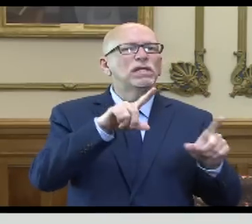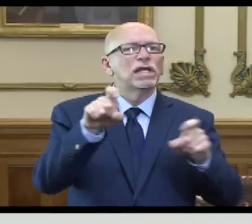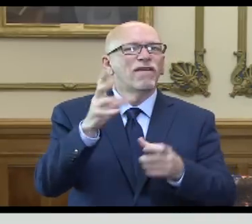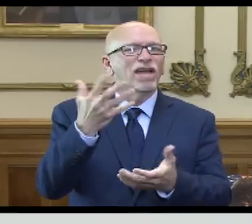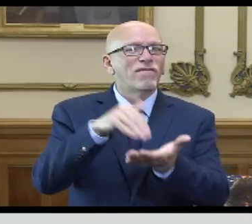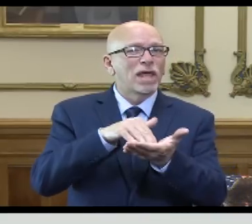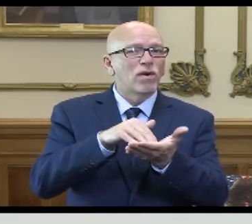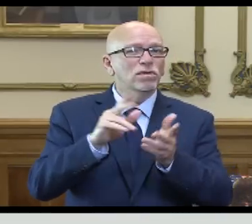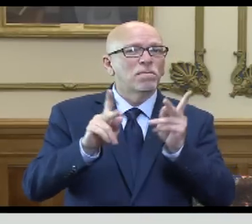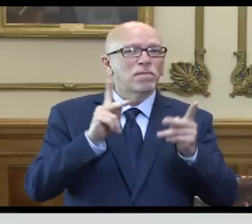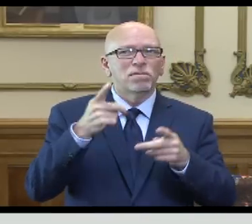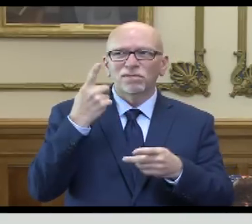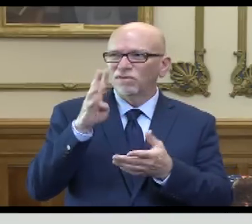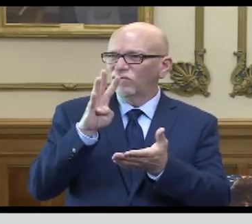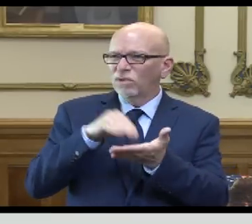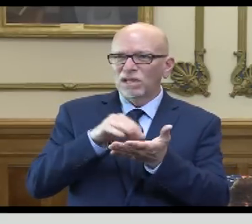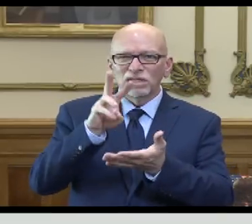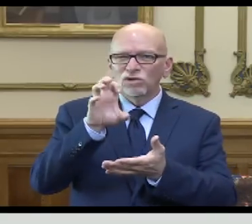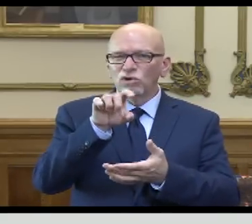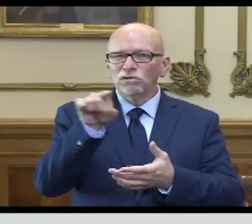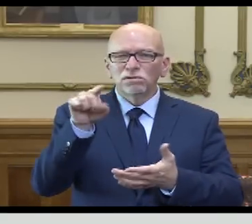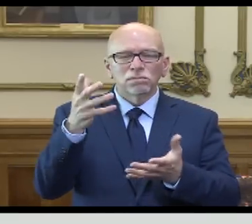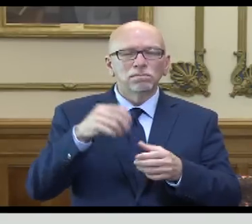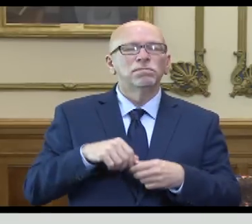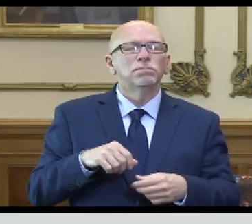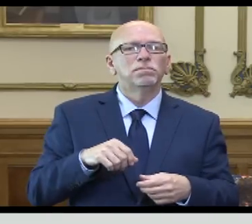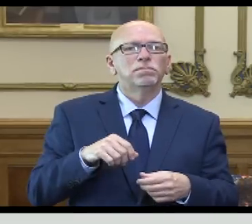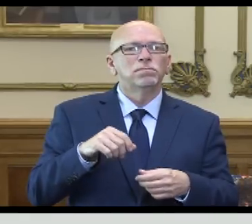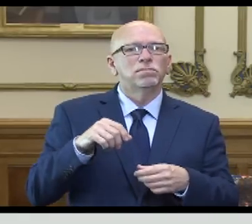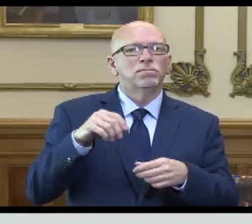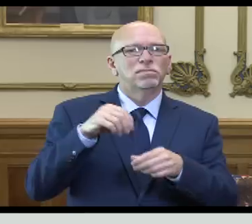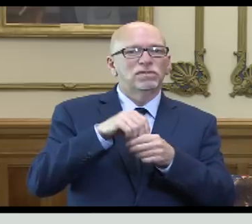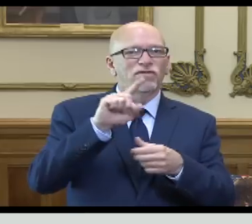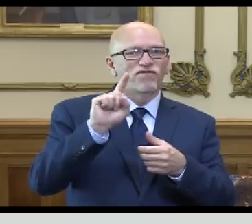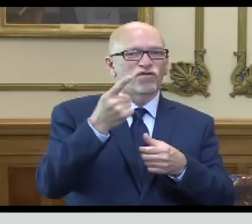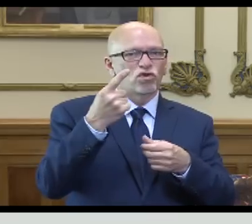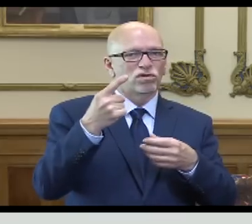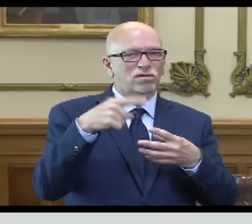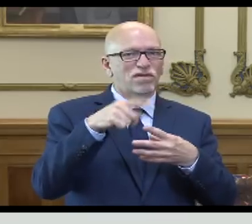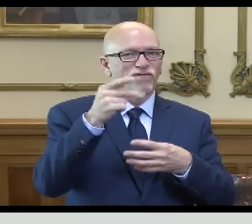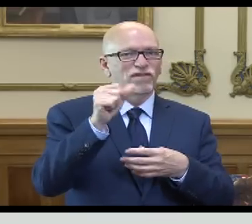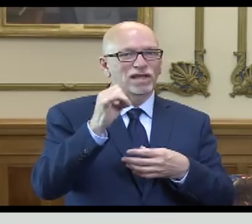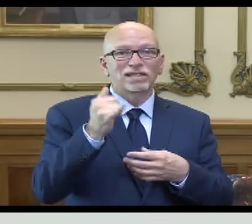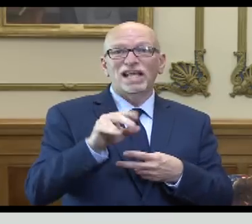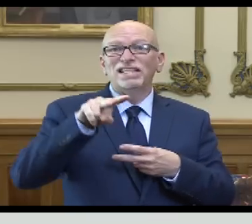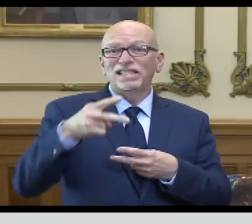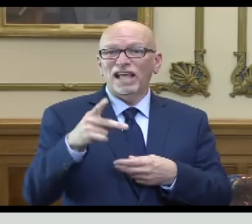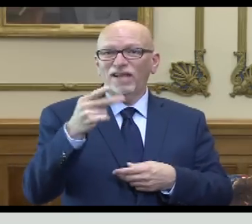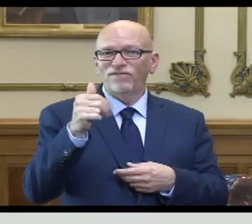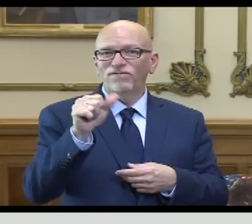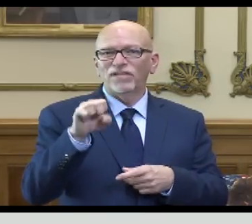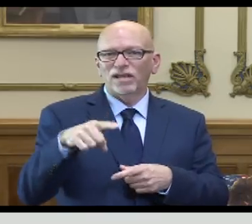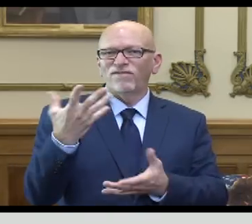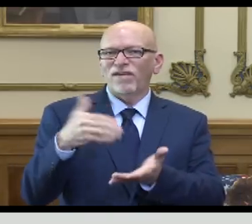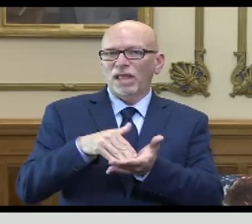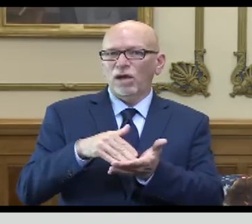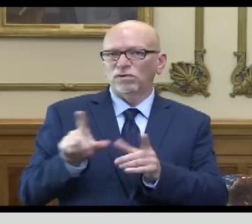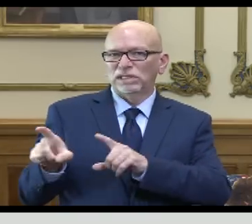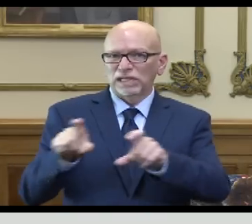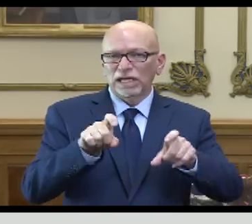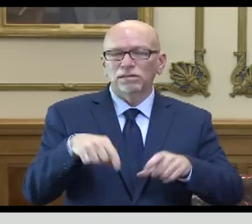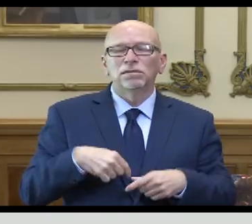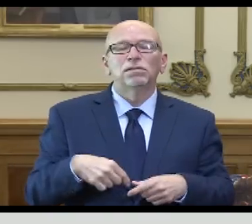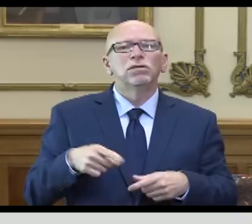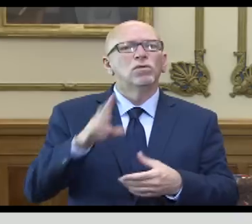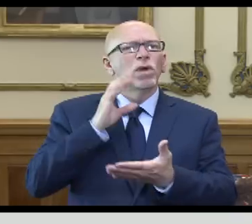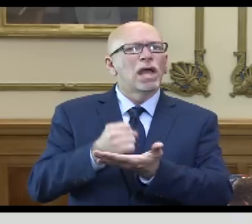did about 4,600 plus. In phase one, but this is that second phase of 5,000. So this